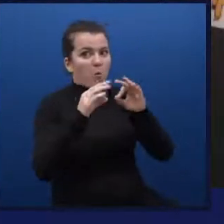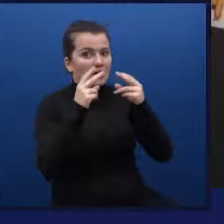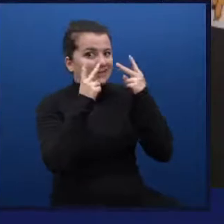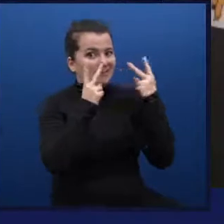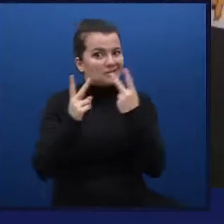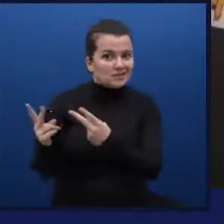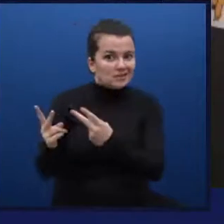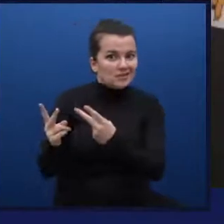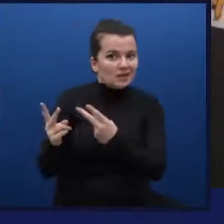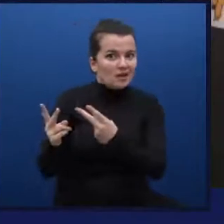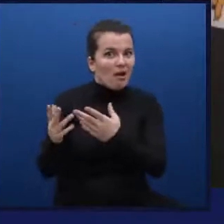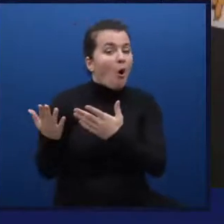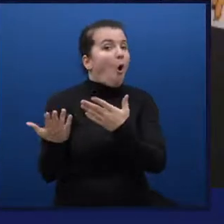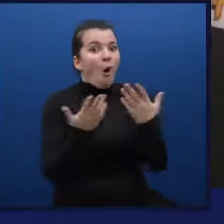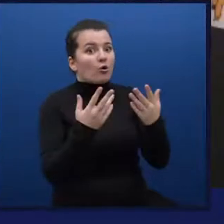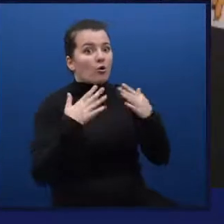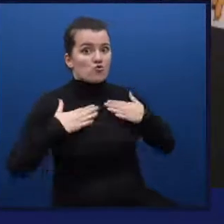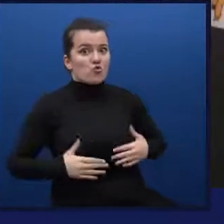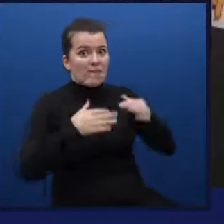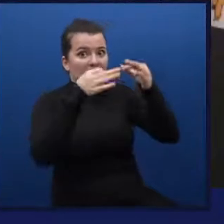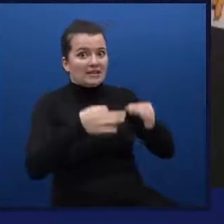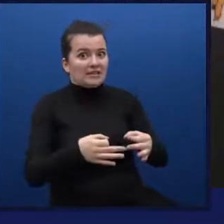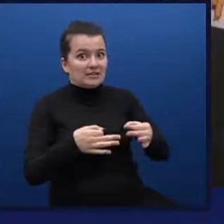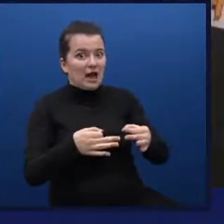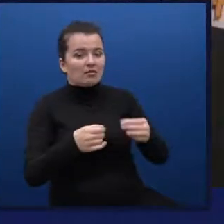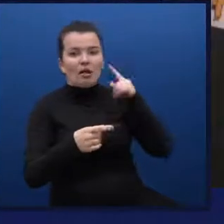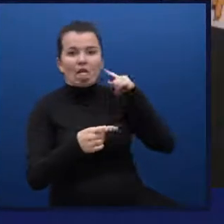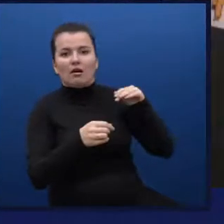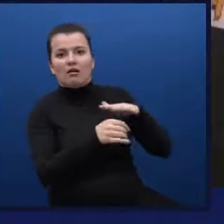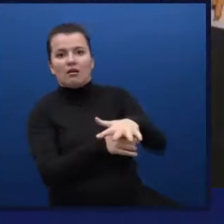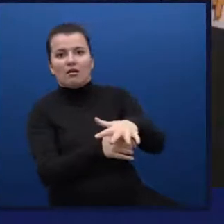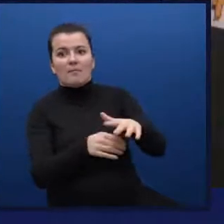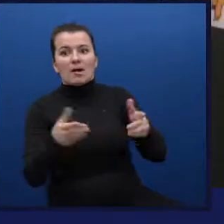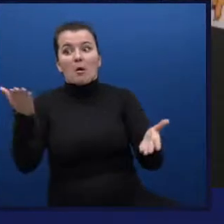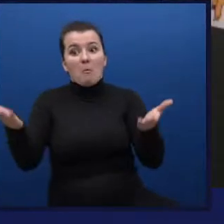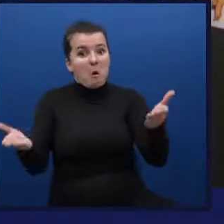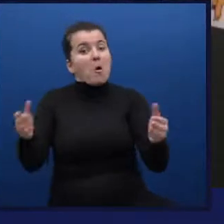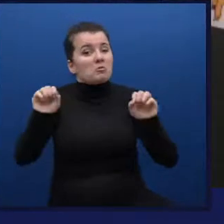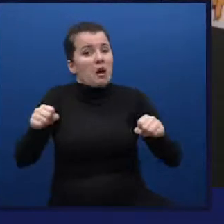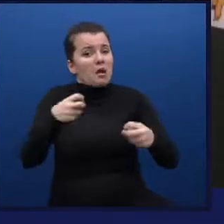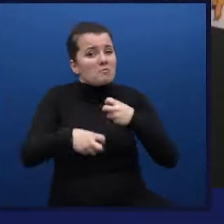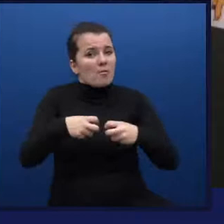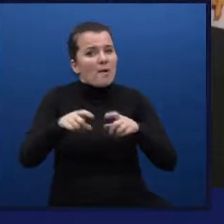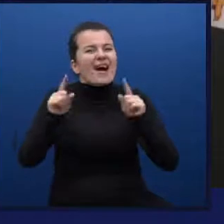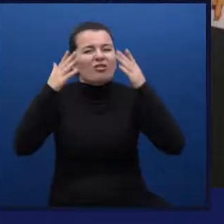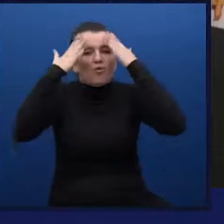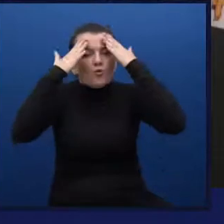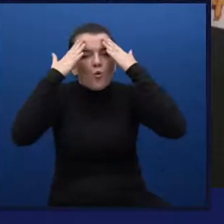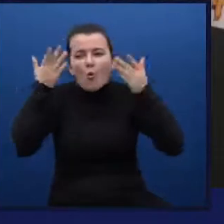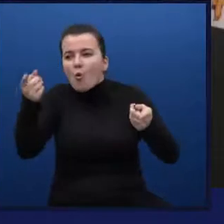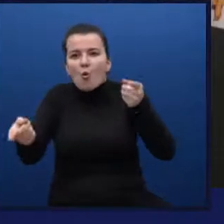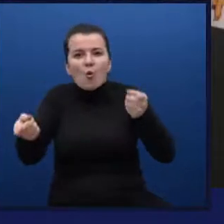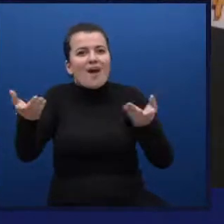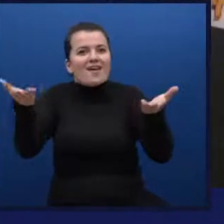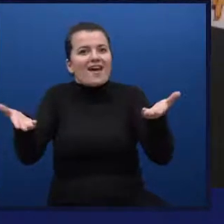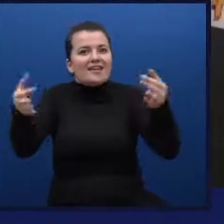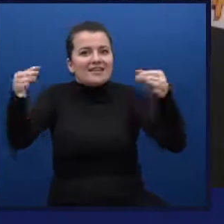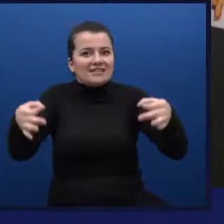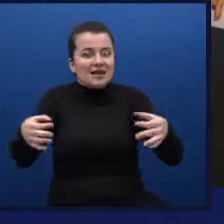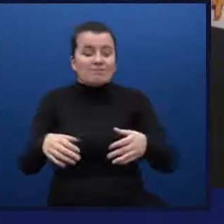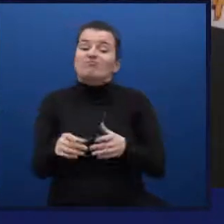still be problems, right? But at least you know there's some disclosure going on there. But yeah, like Noelle said, a single